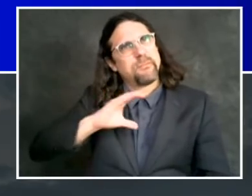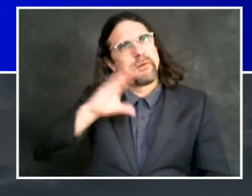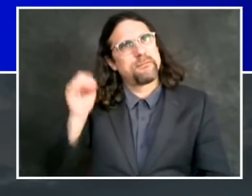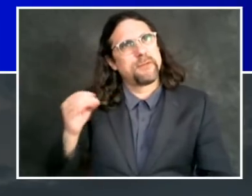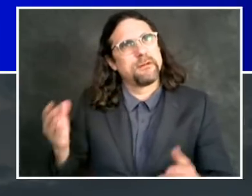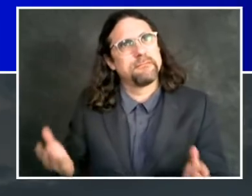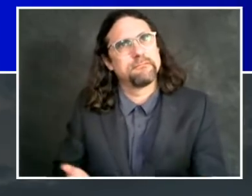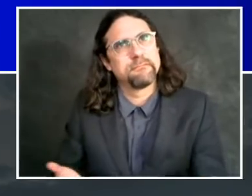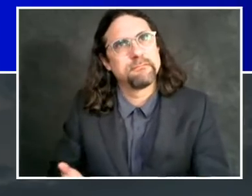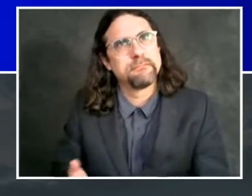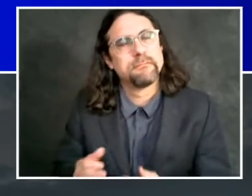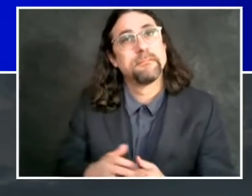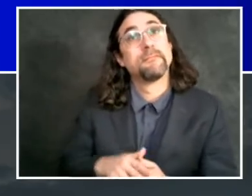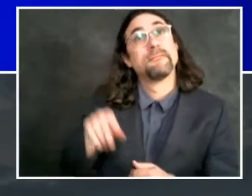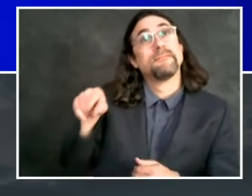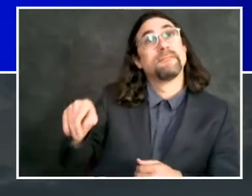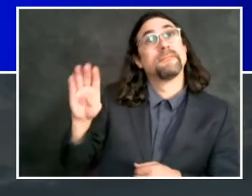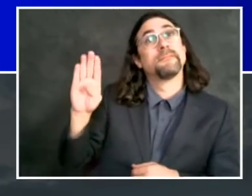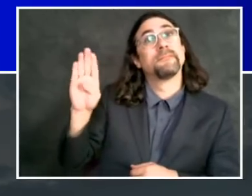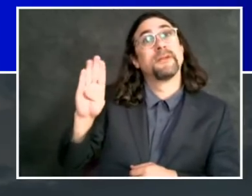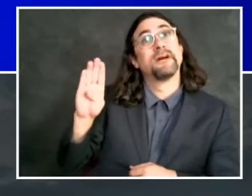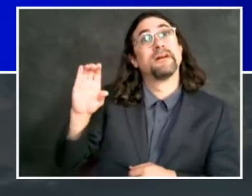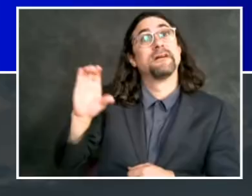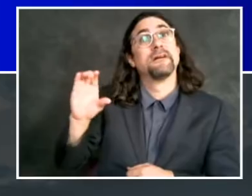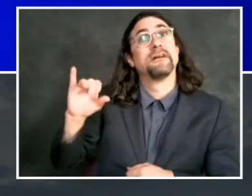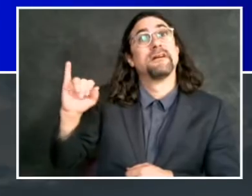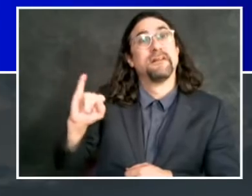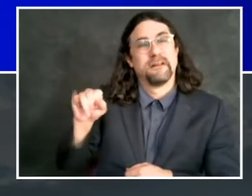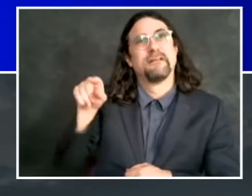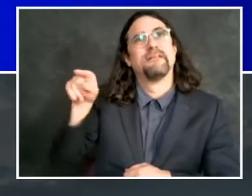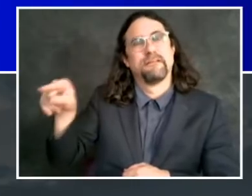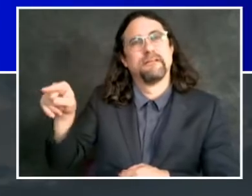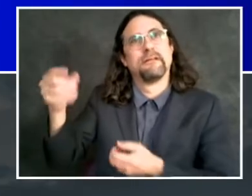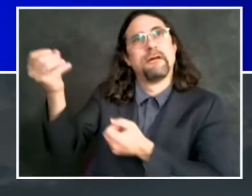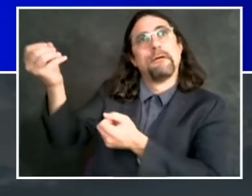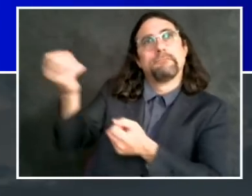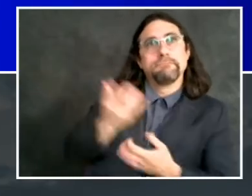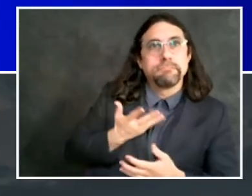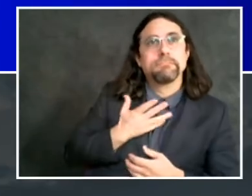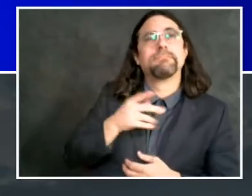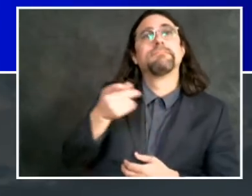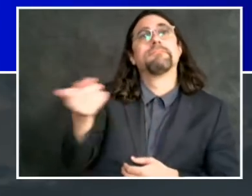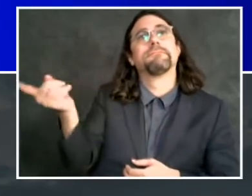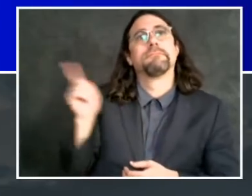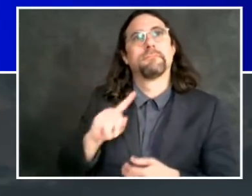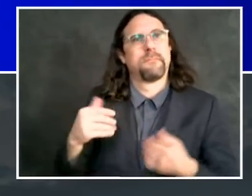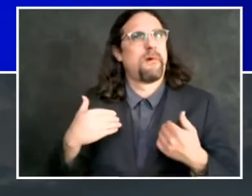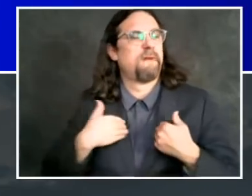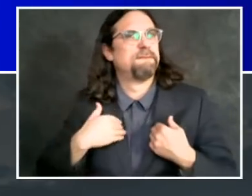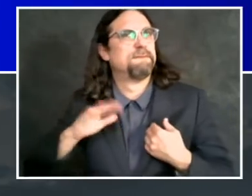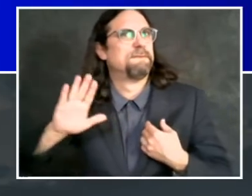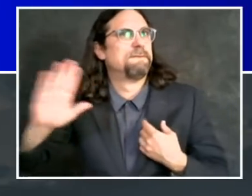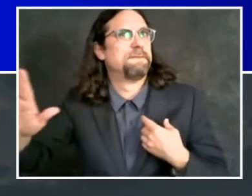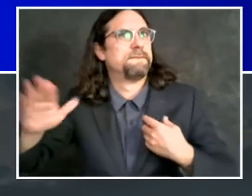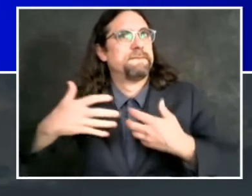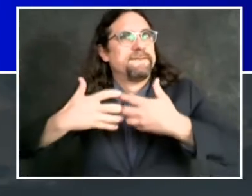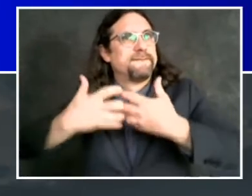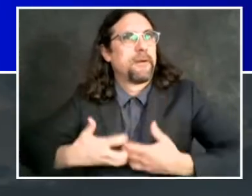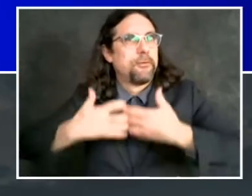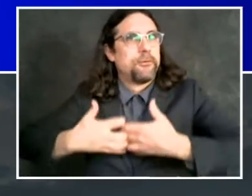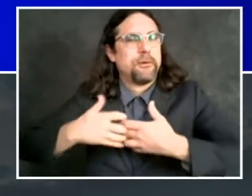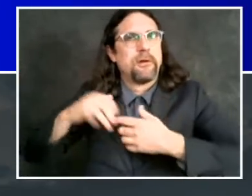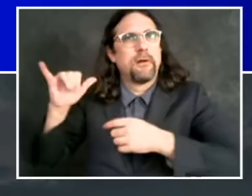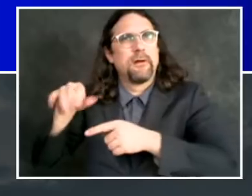They said they had a sister factory in Vietnam that was capable of much greater production. The factory